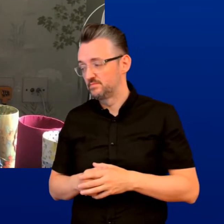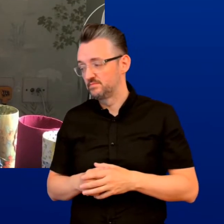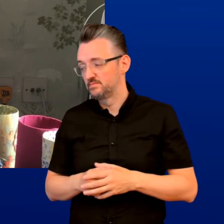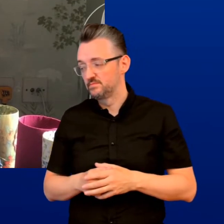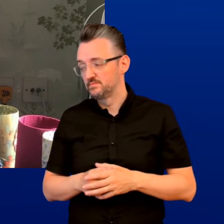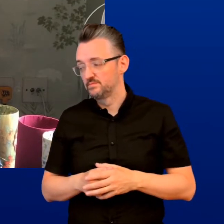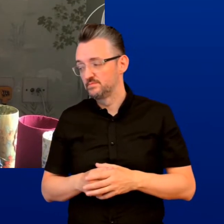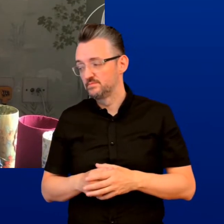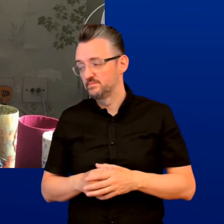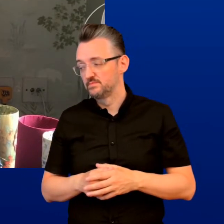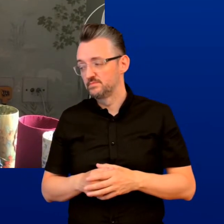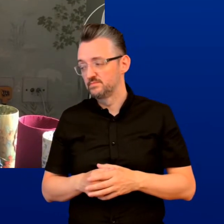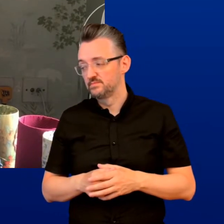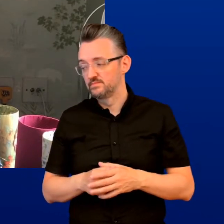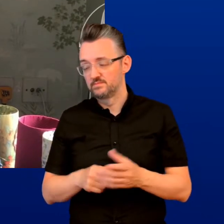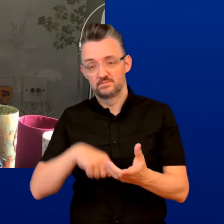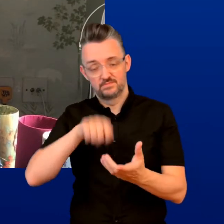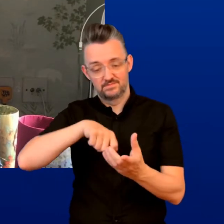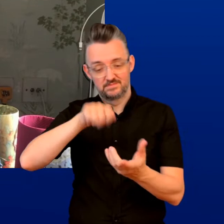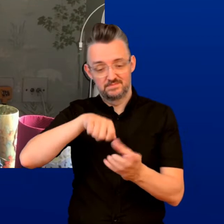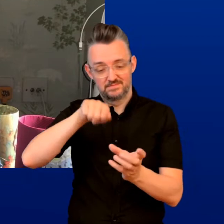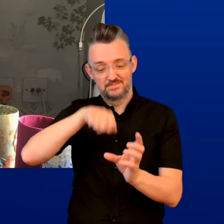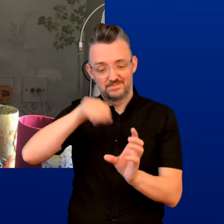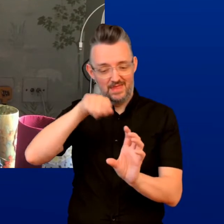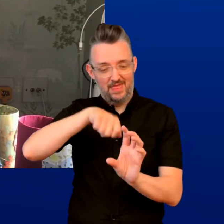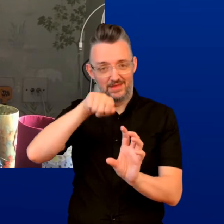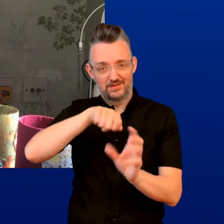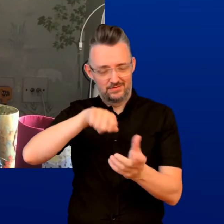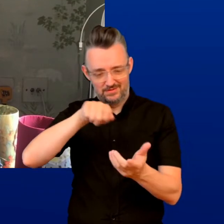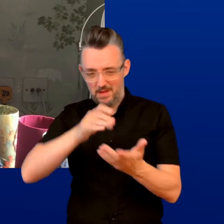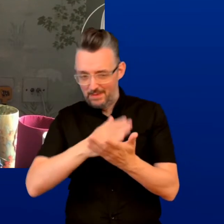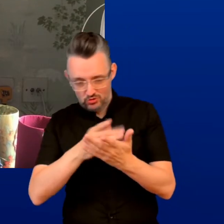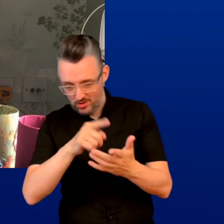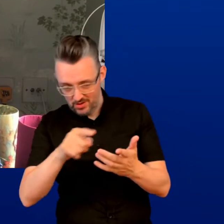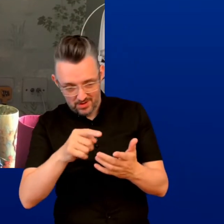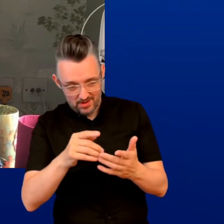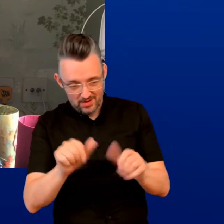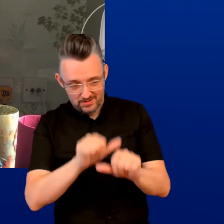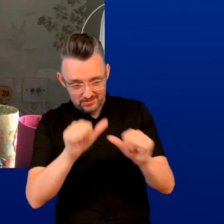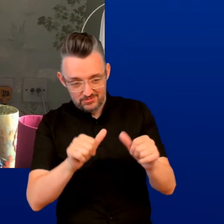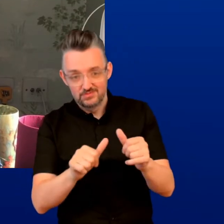Keep turning up because it's got a habit of finishing, then you don't know where you were.